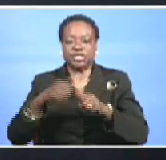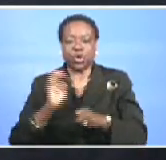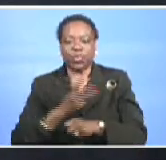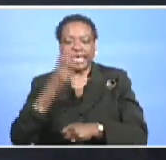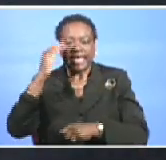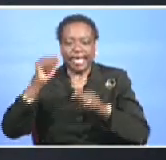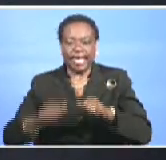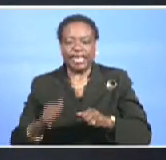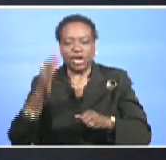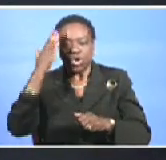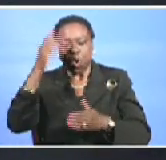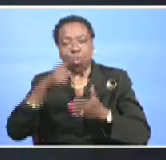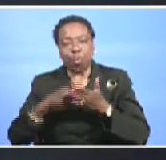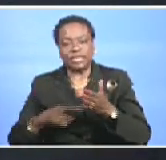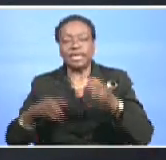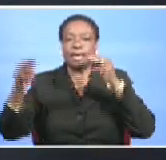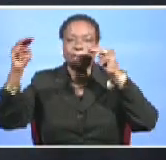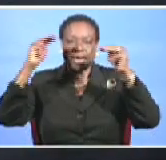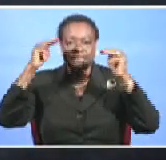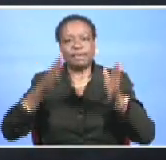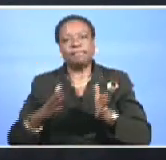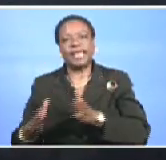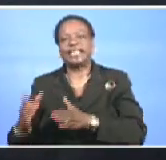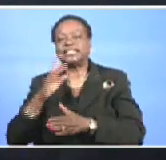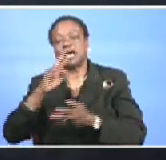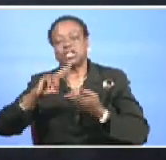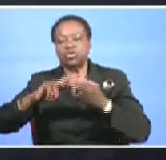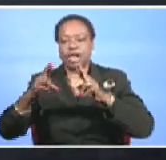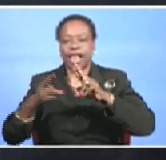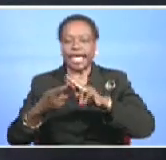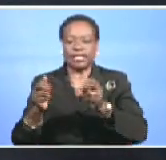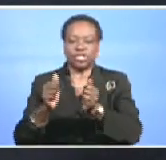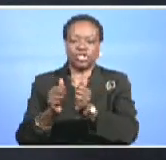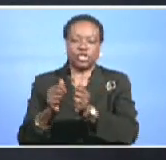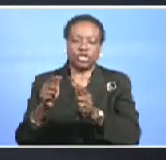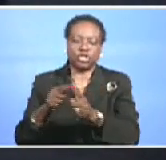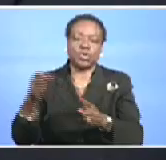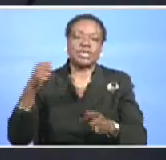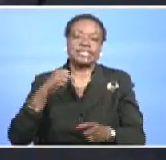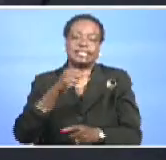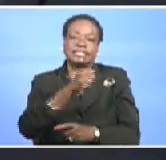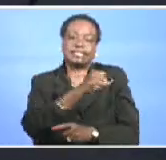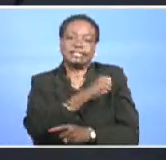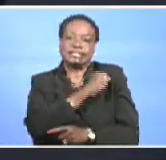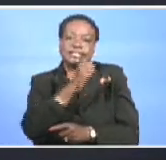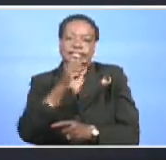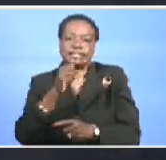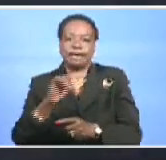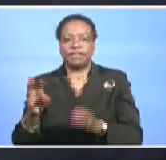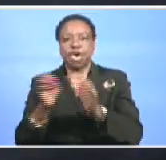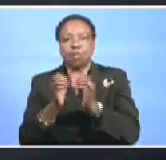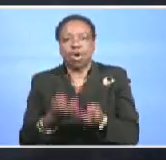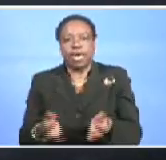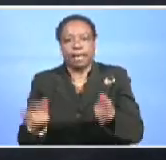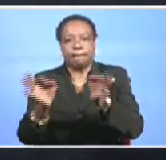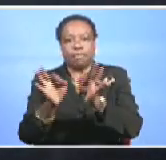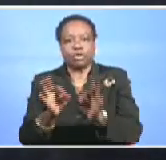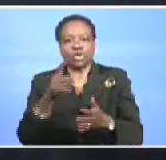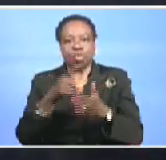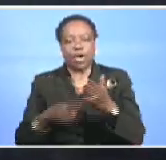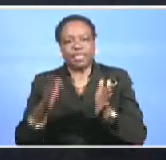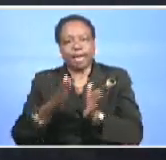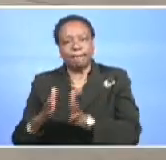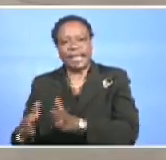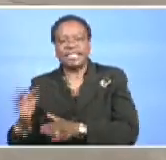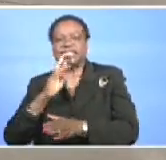to what management plans are as it relates to staffing, and in more importantly, what their plans are